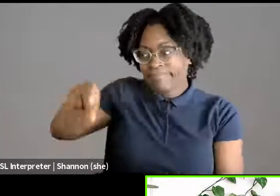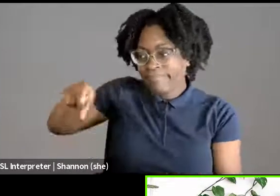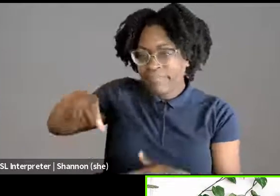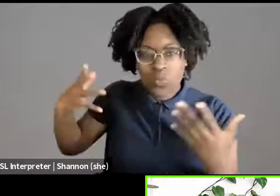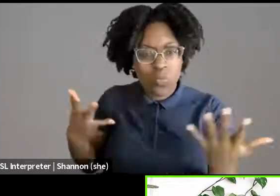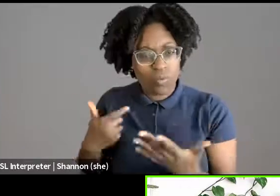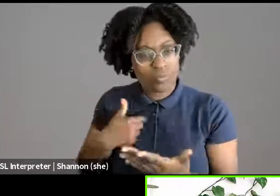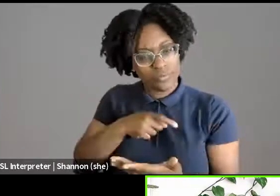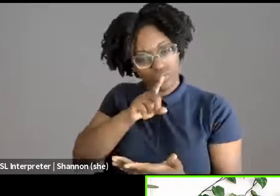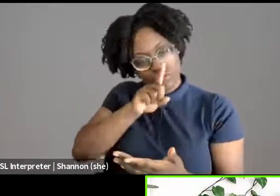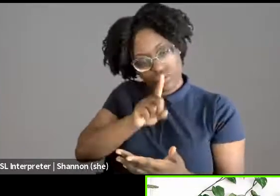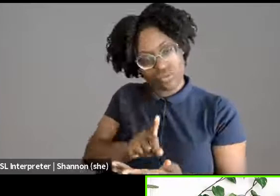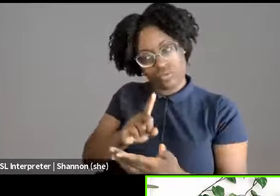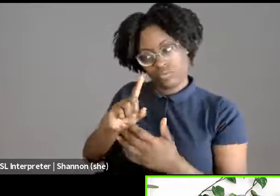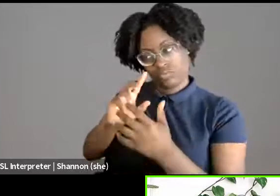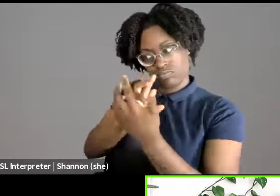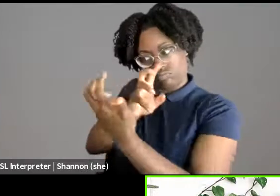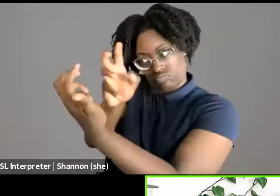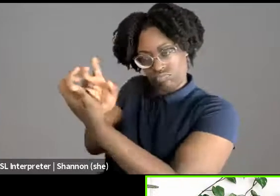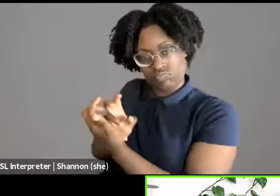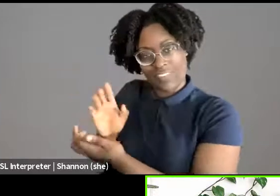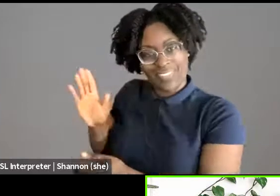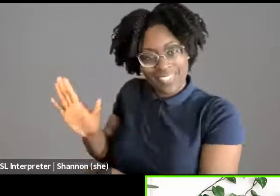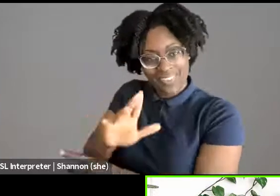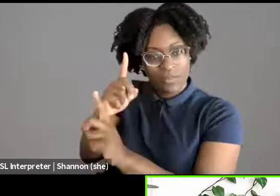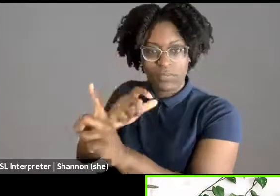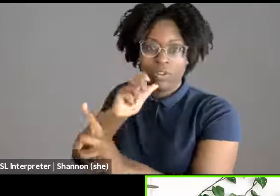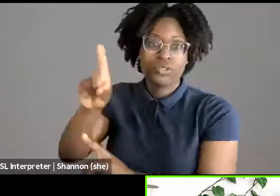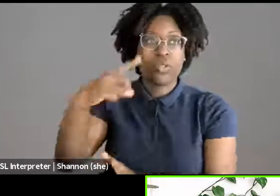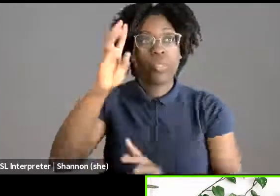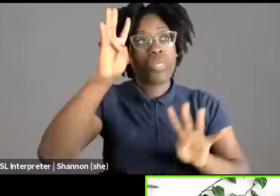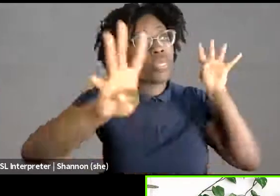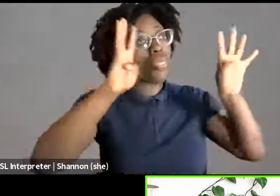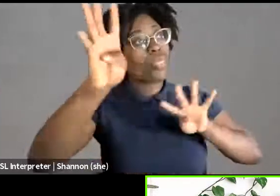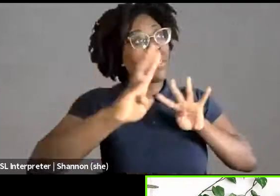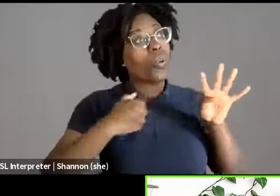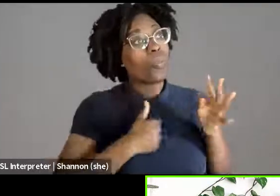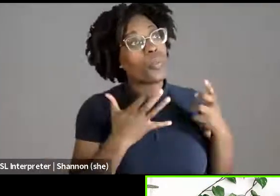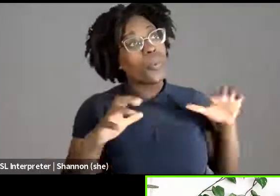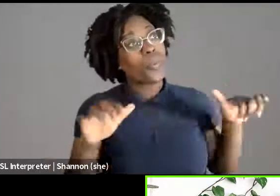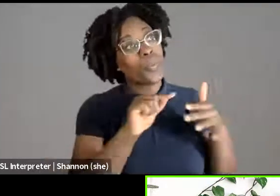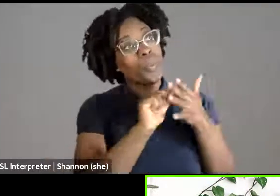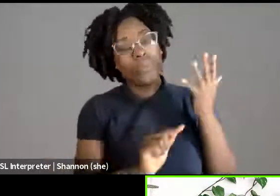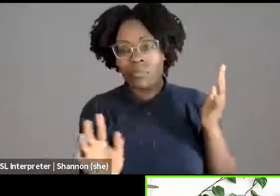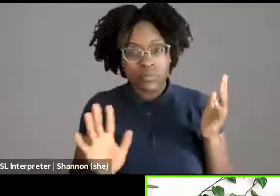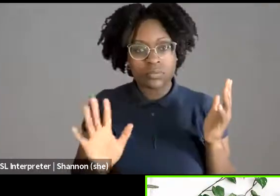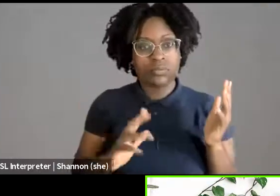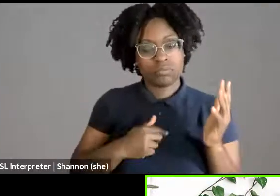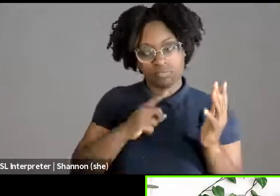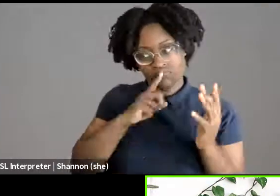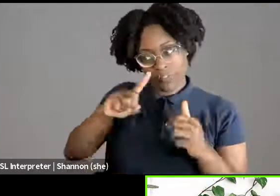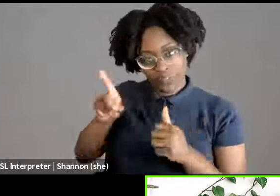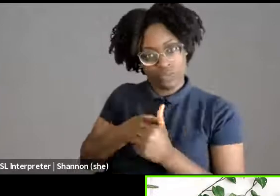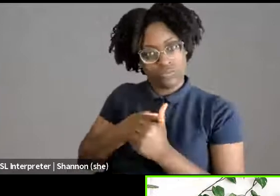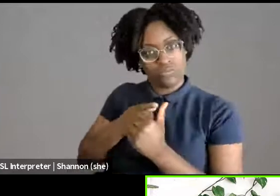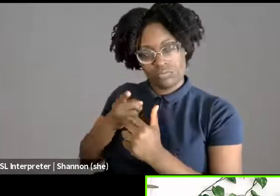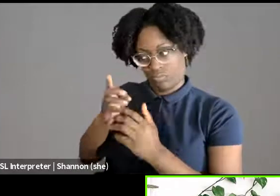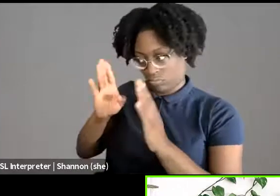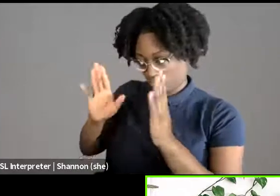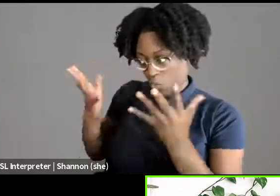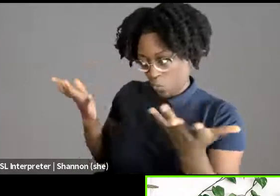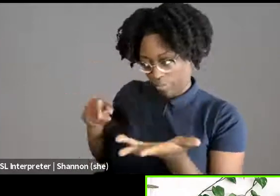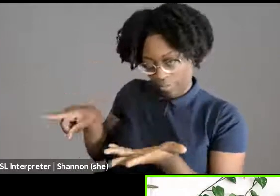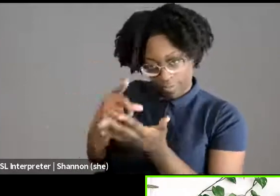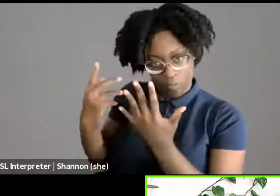directions there. But I think other than that, creating these conversations will help in a much more